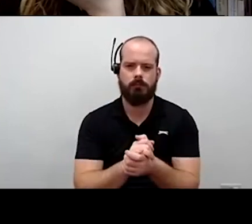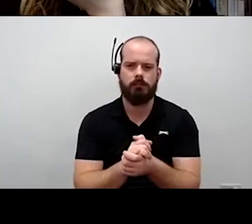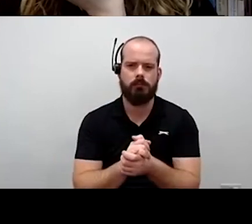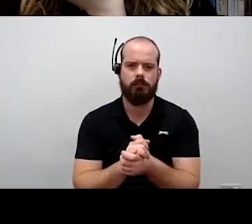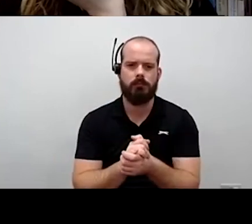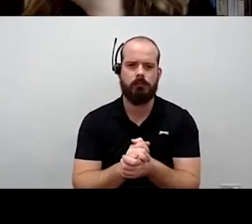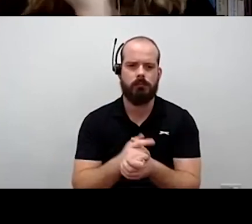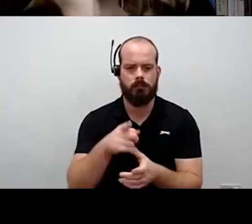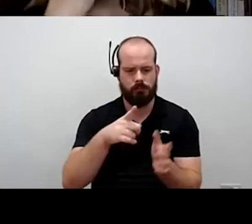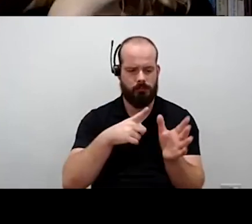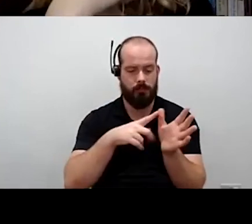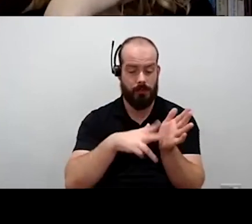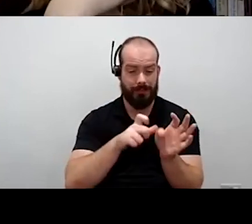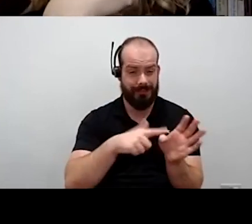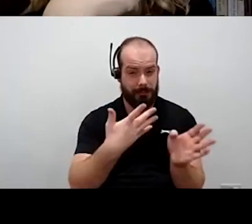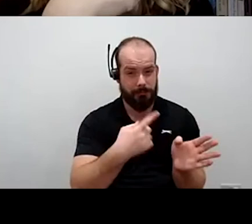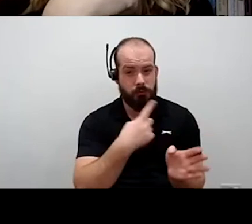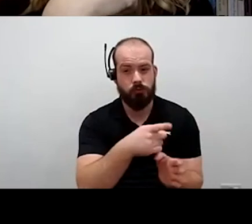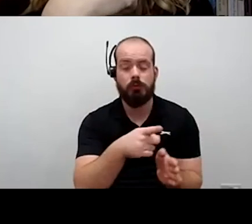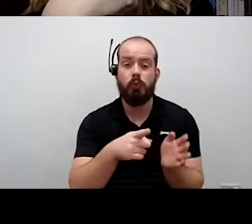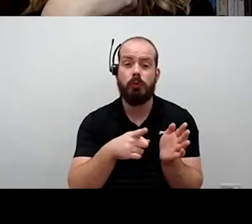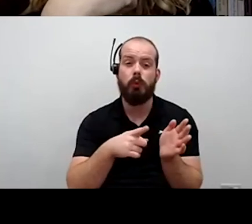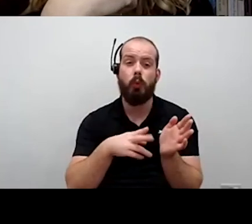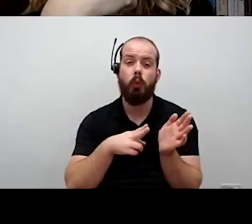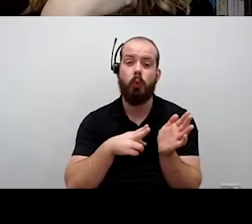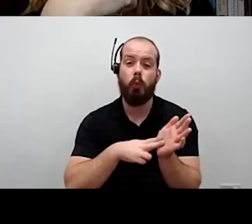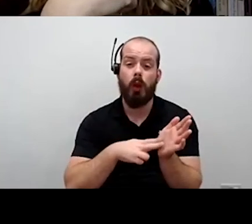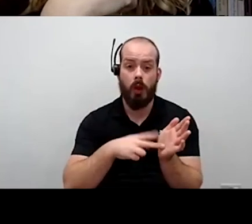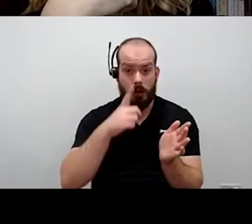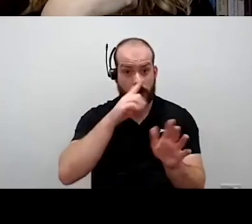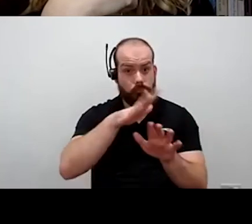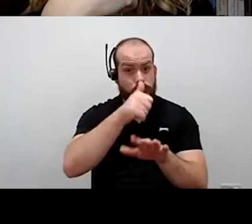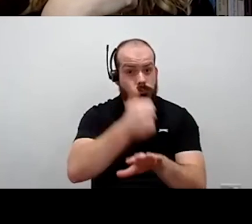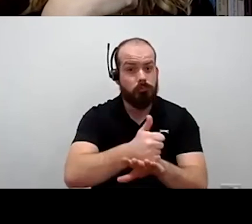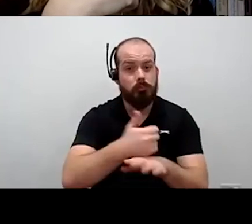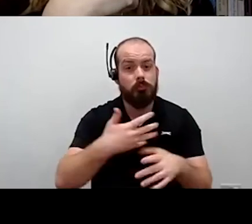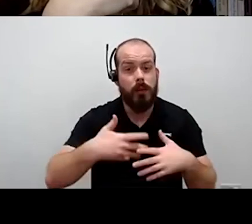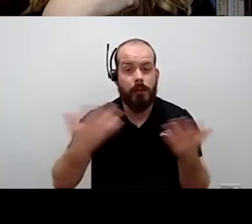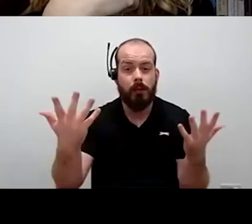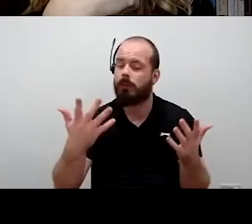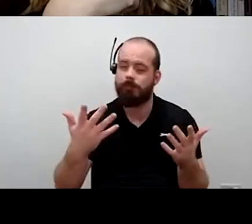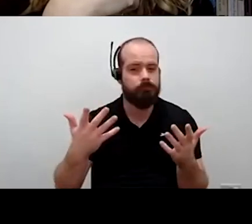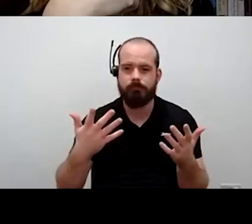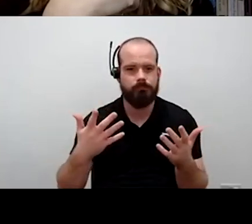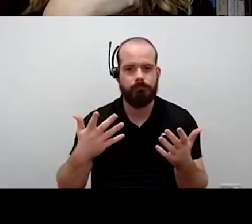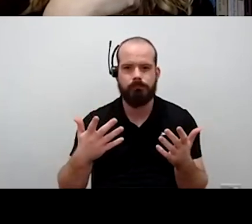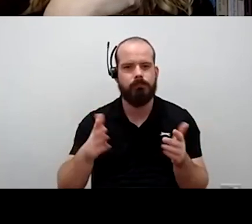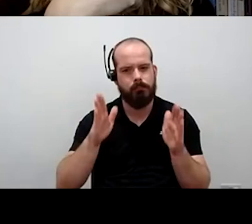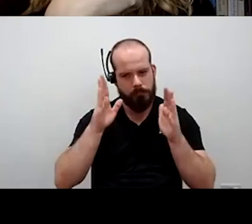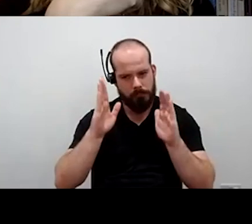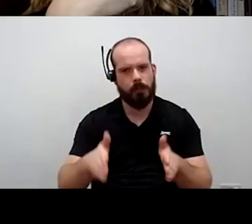quickly touched upon that, nuclear is not very flexible. If basically large nuclear, you want to have a straight line